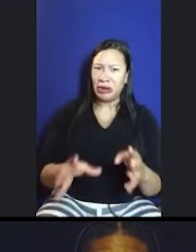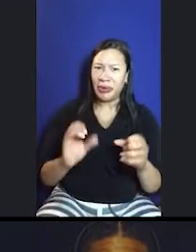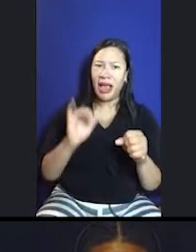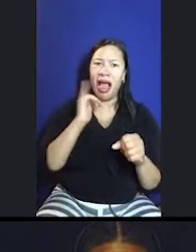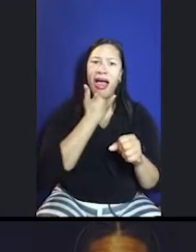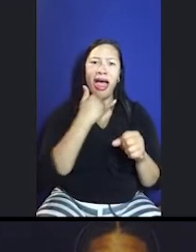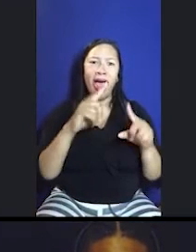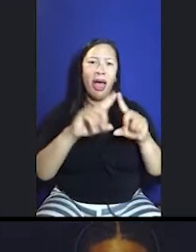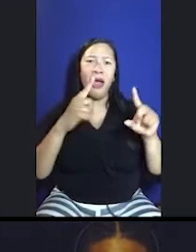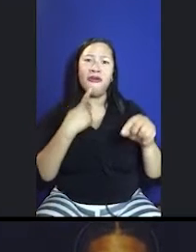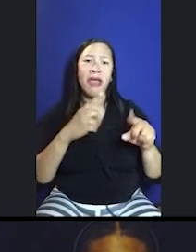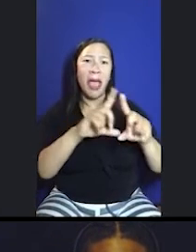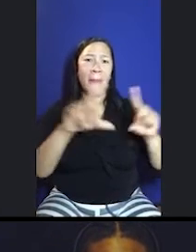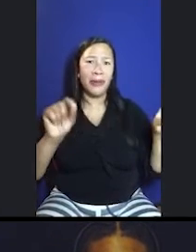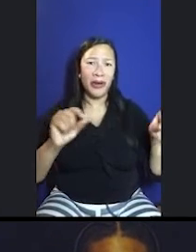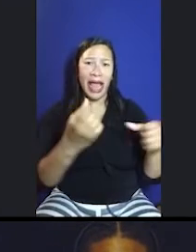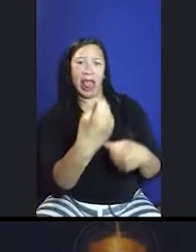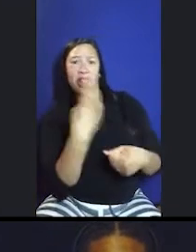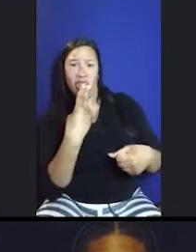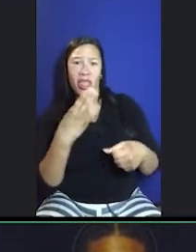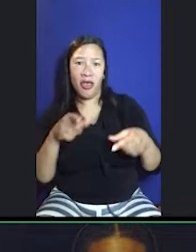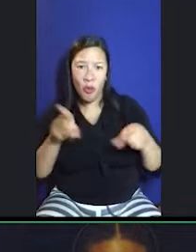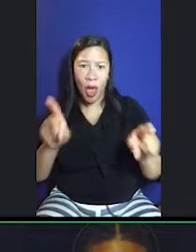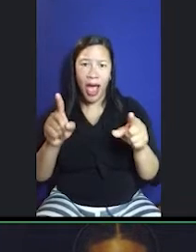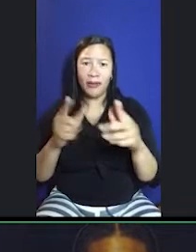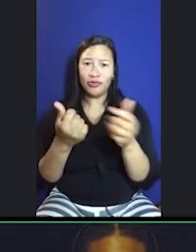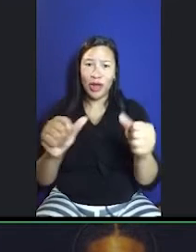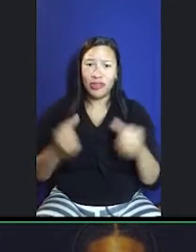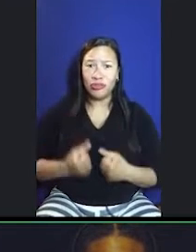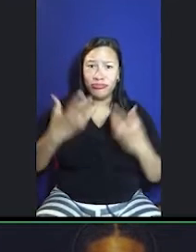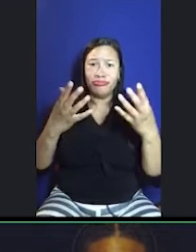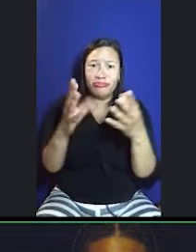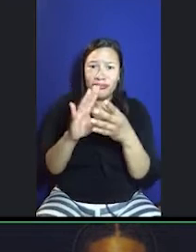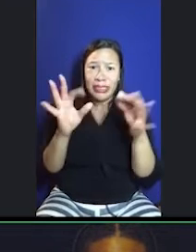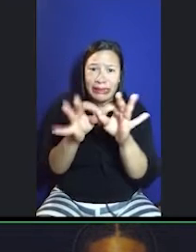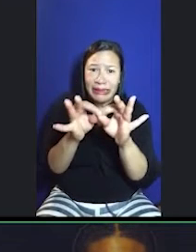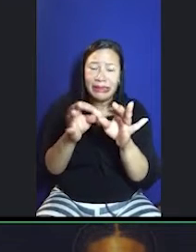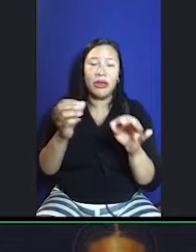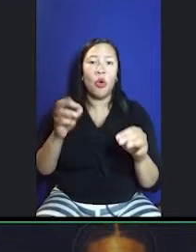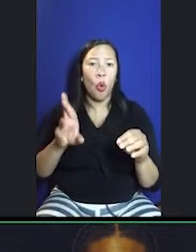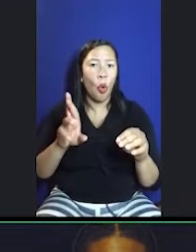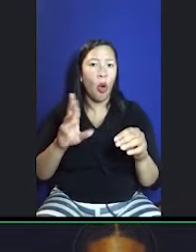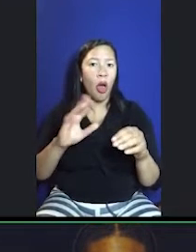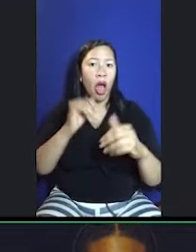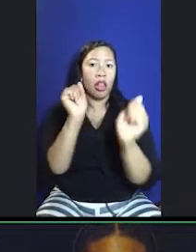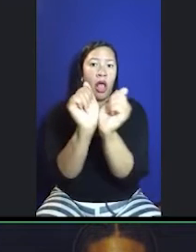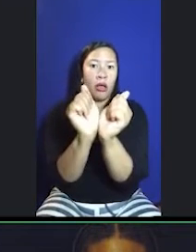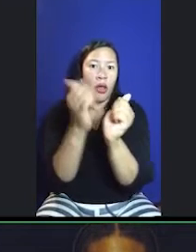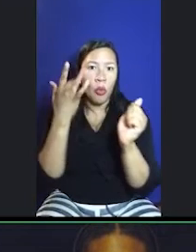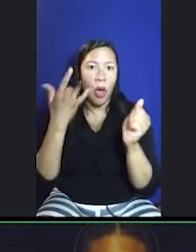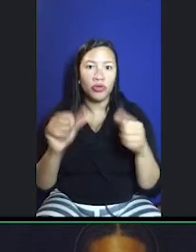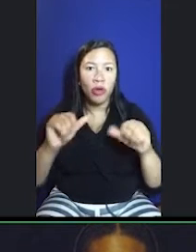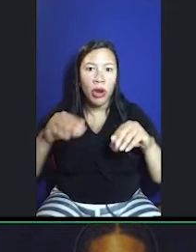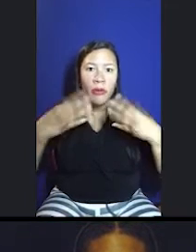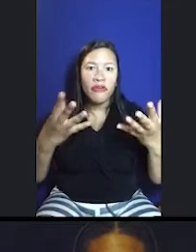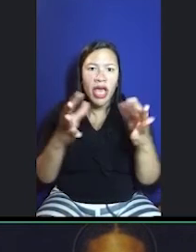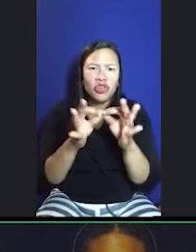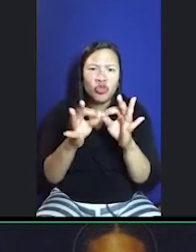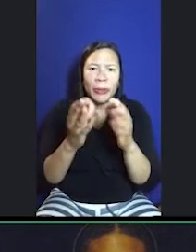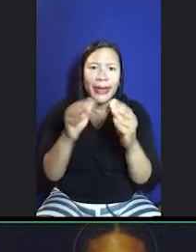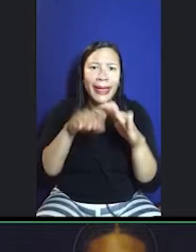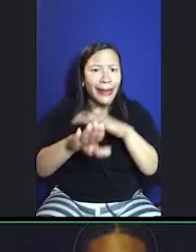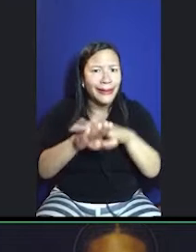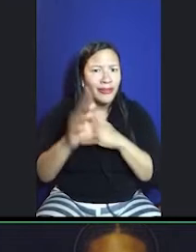they're trying to relay a message. Like, okay. Yeah, or even locked up just for trying to provide access, right?